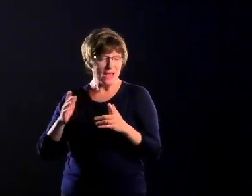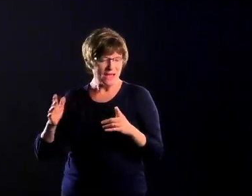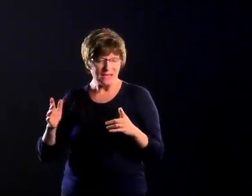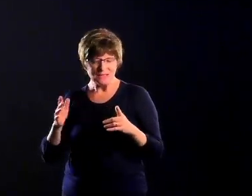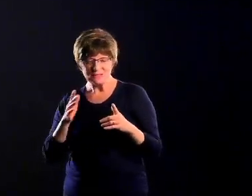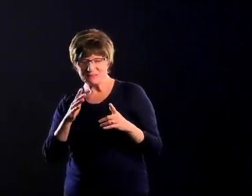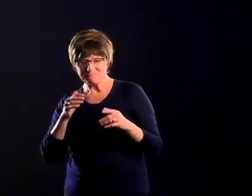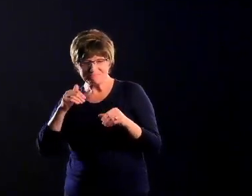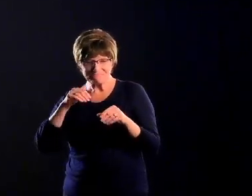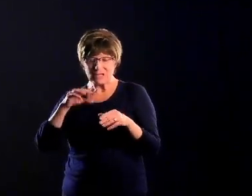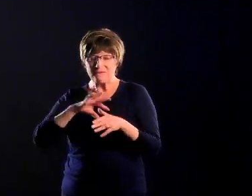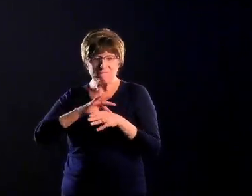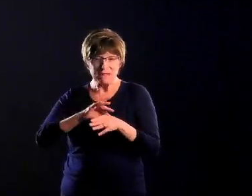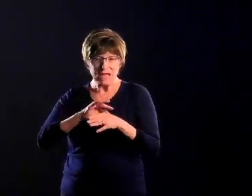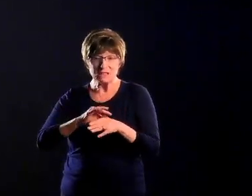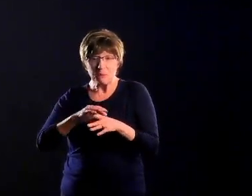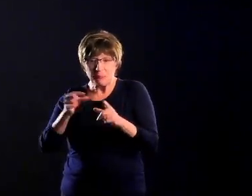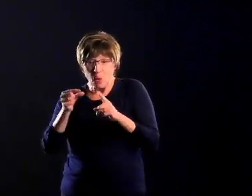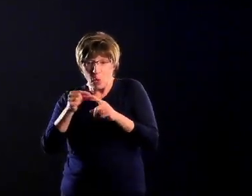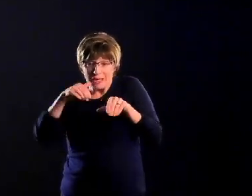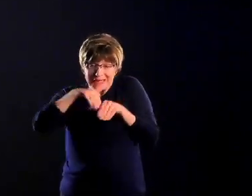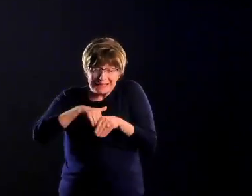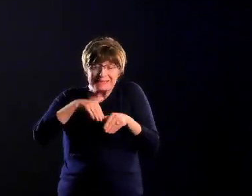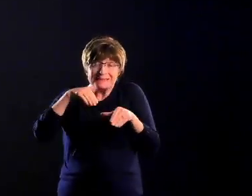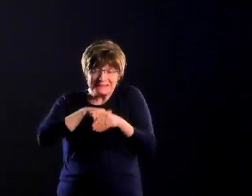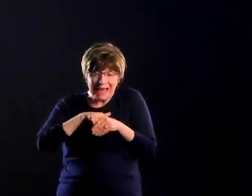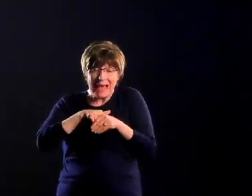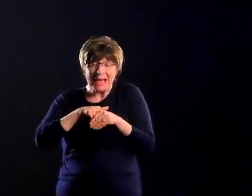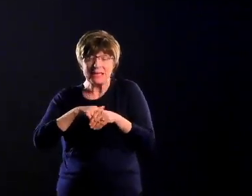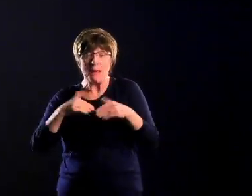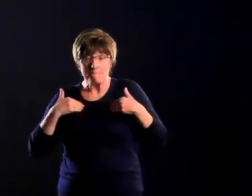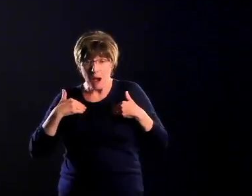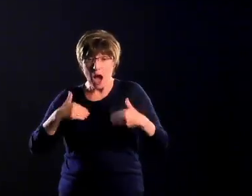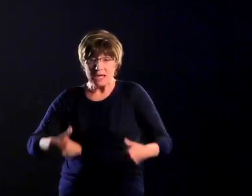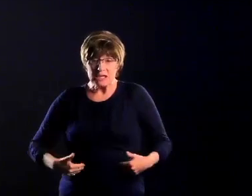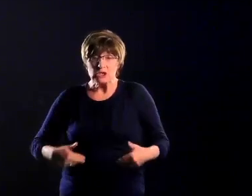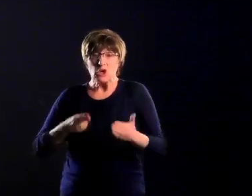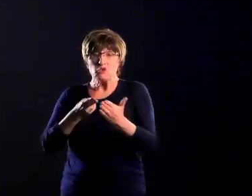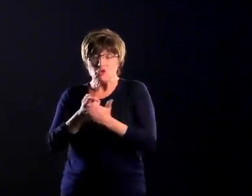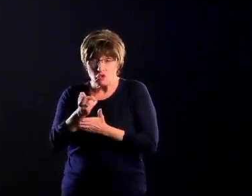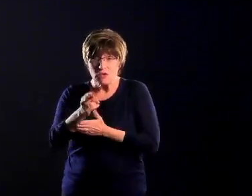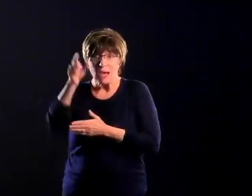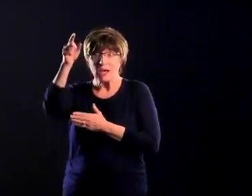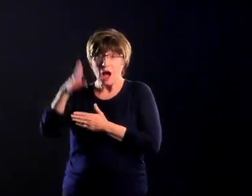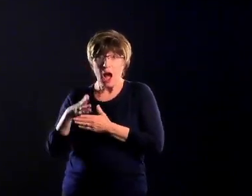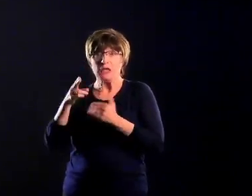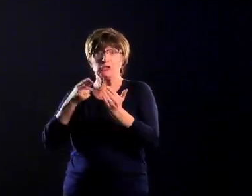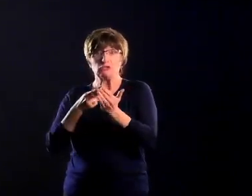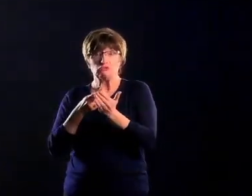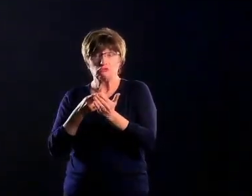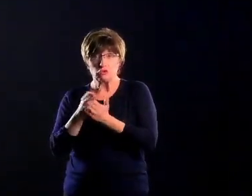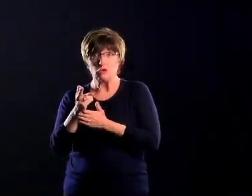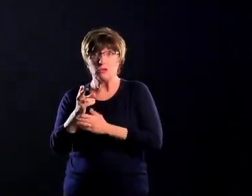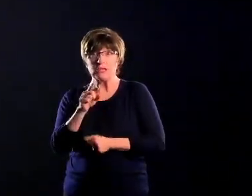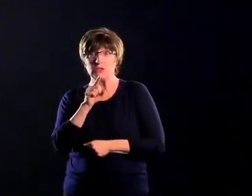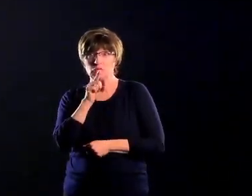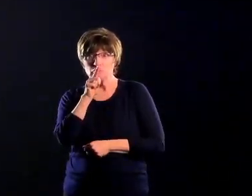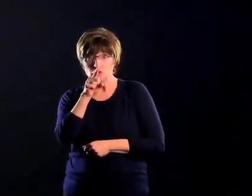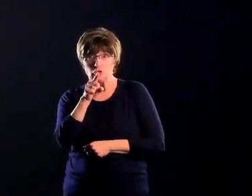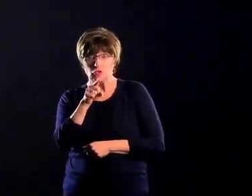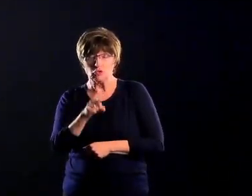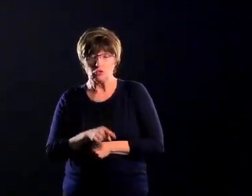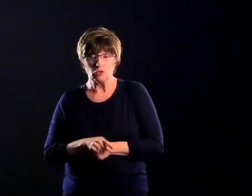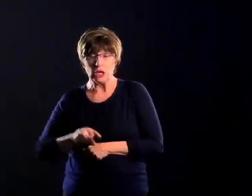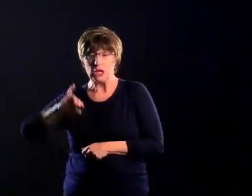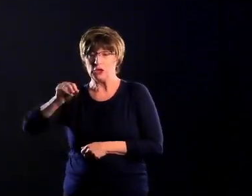is the incarnate word of God. He embodies truth, and God's word is true.